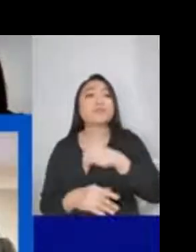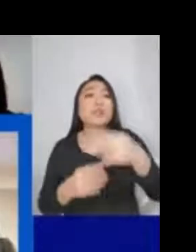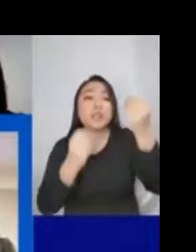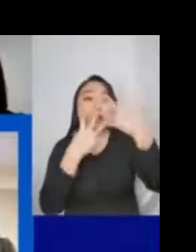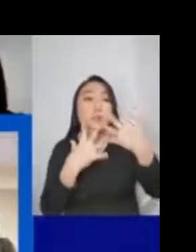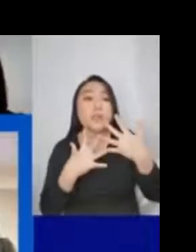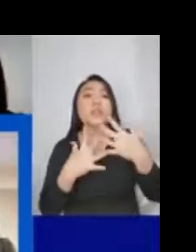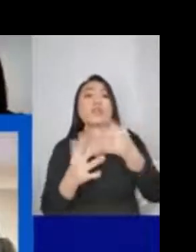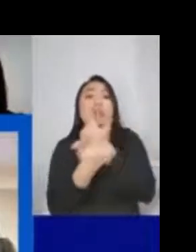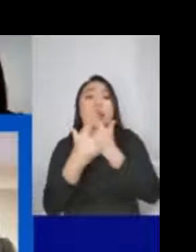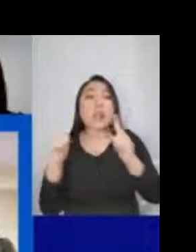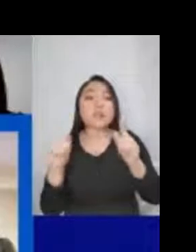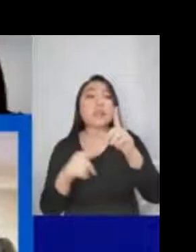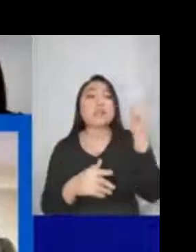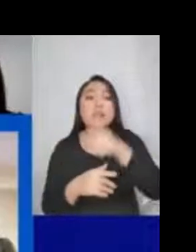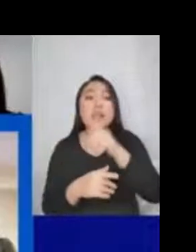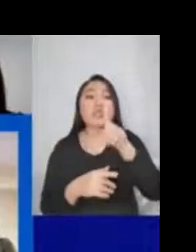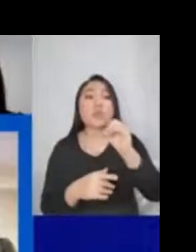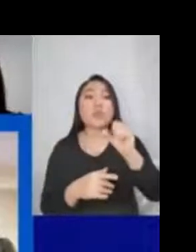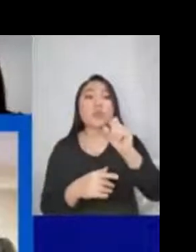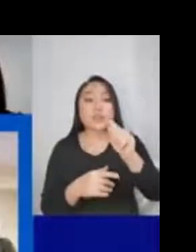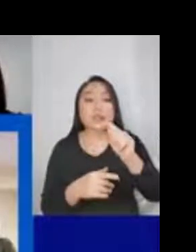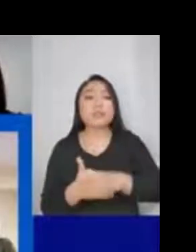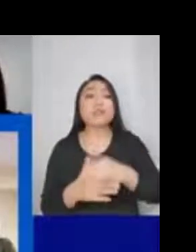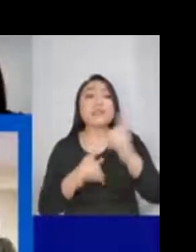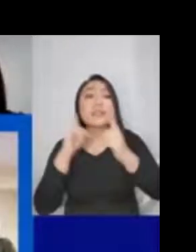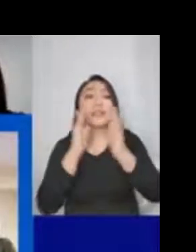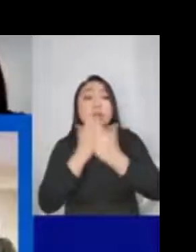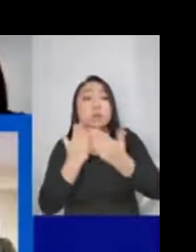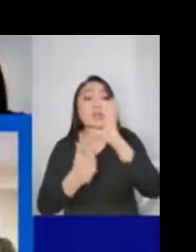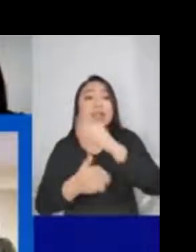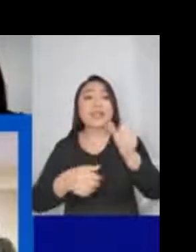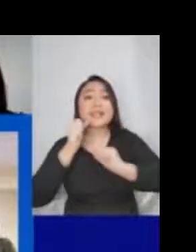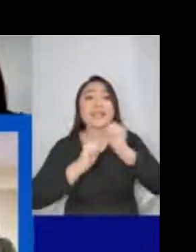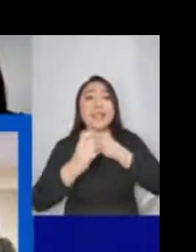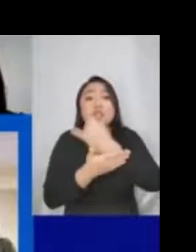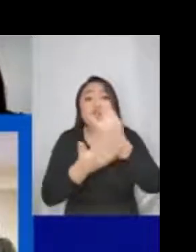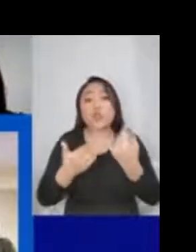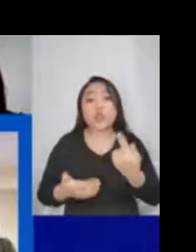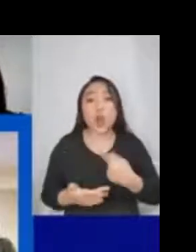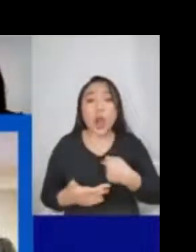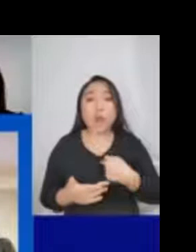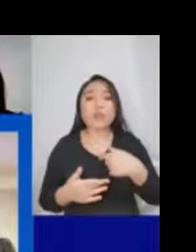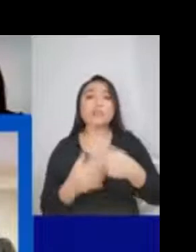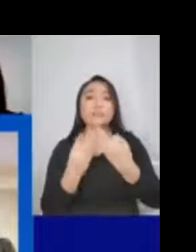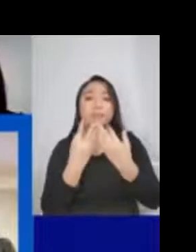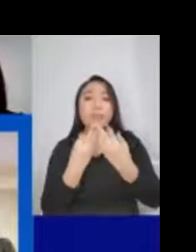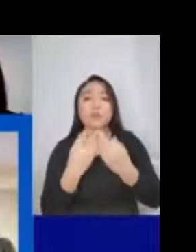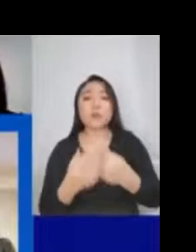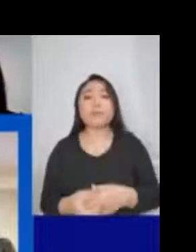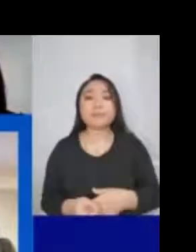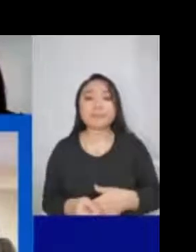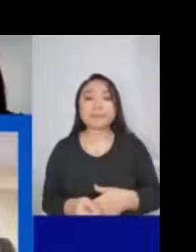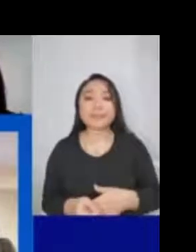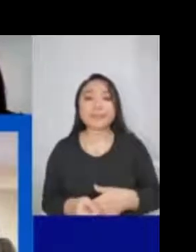materials, media literacy, and library literacy program. The one that we are